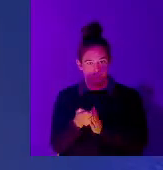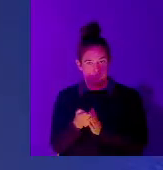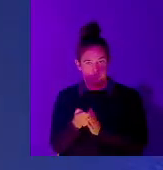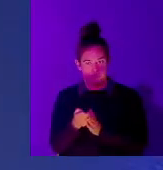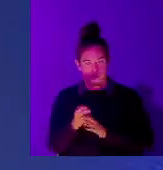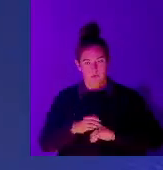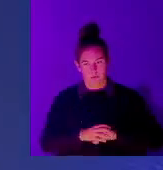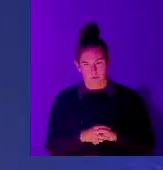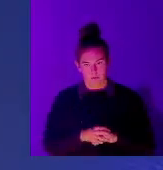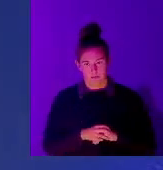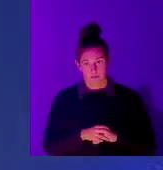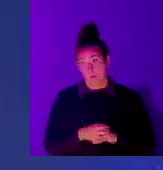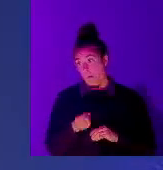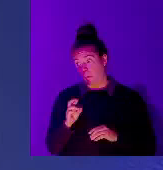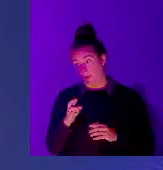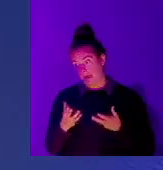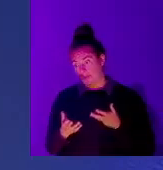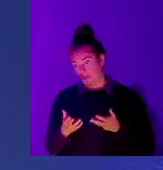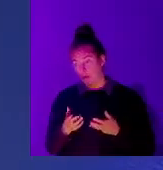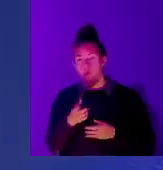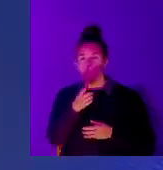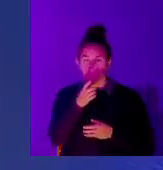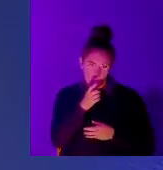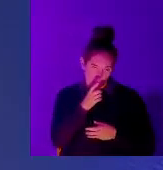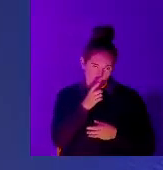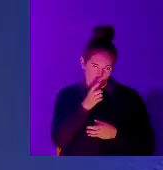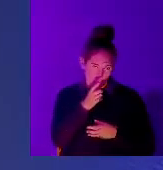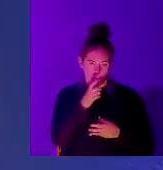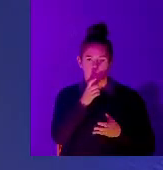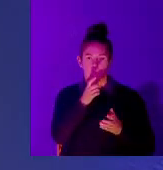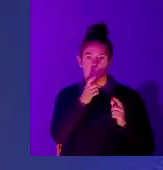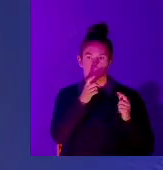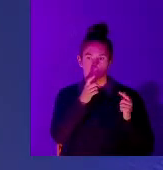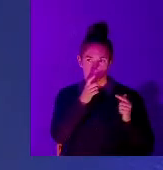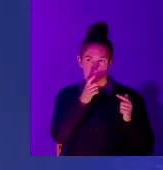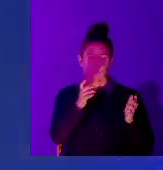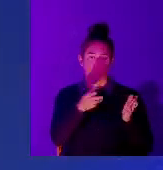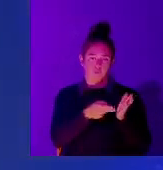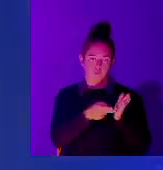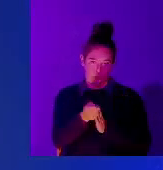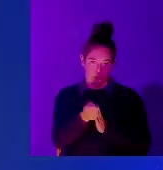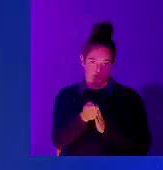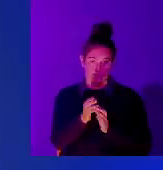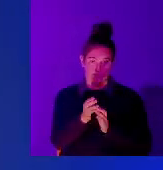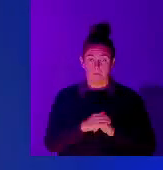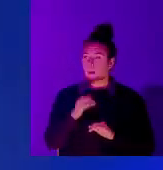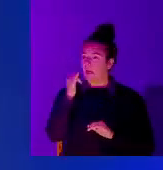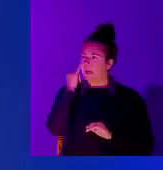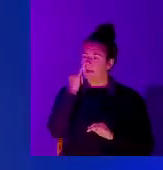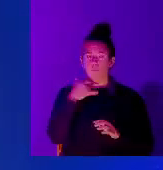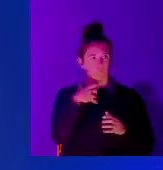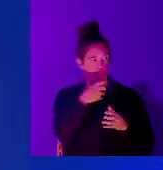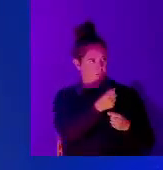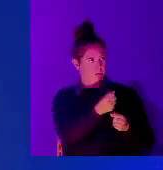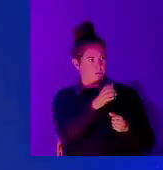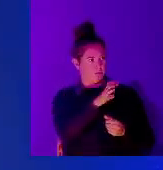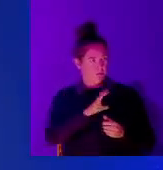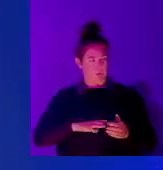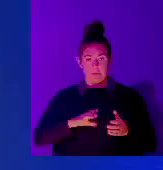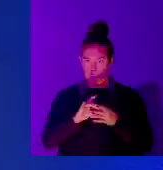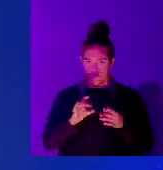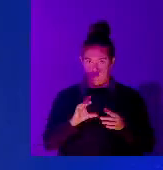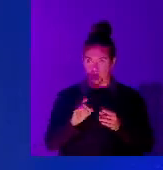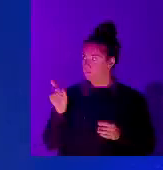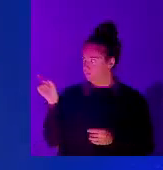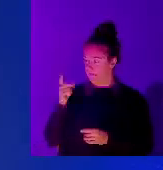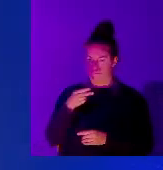rightly said, who is truth? Now, if we trust Christ's statement in those verses, it ensures us that the